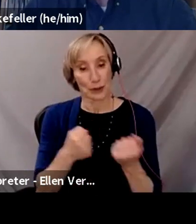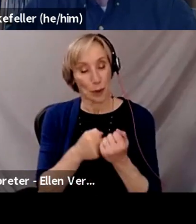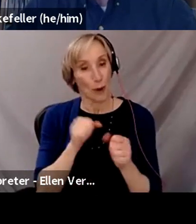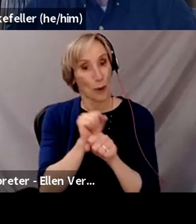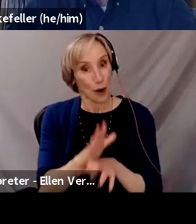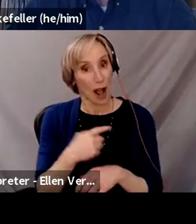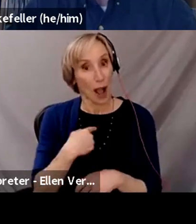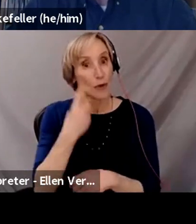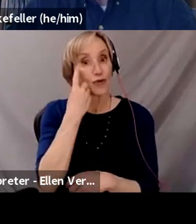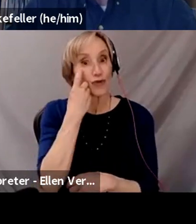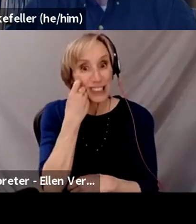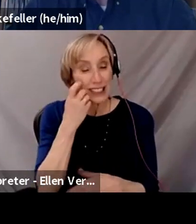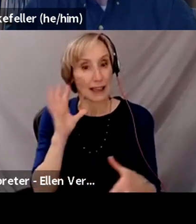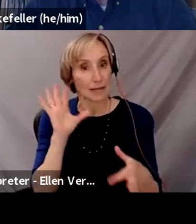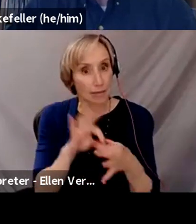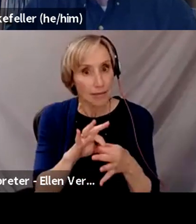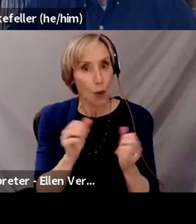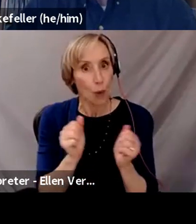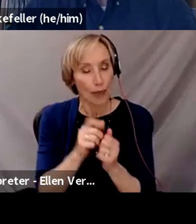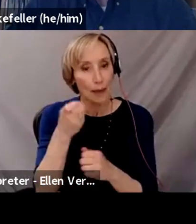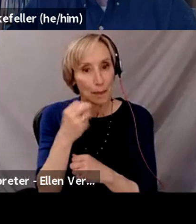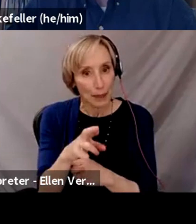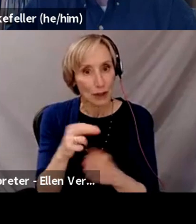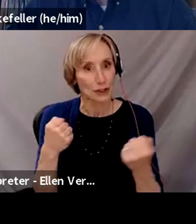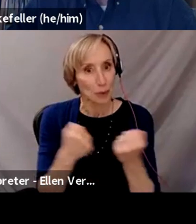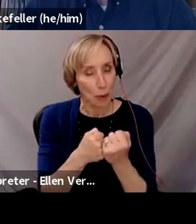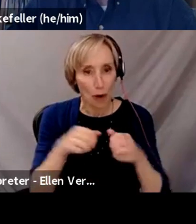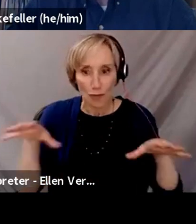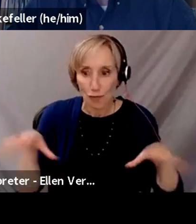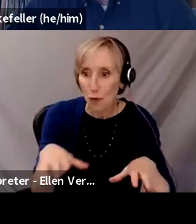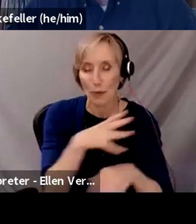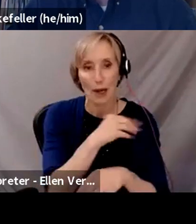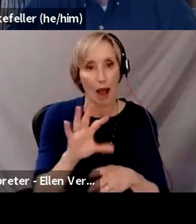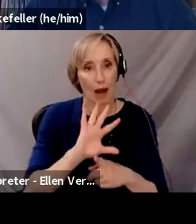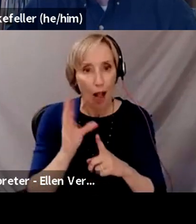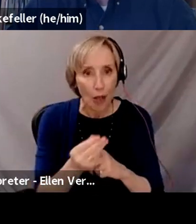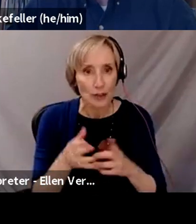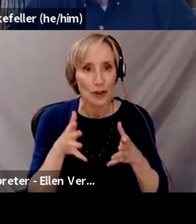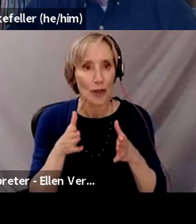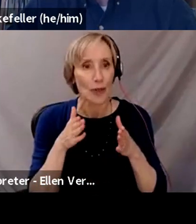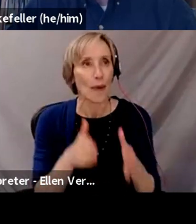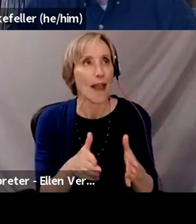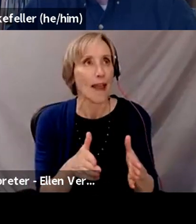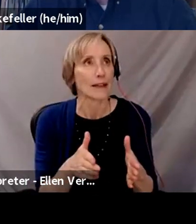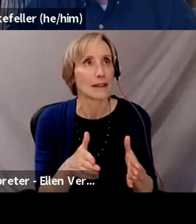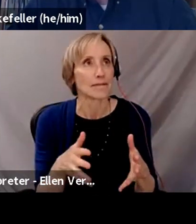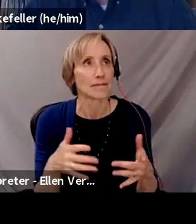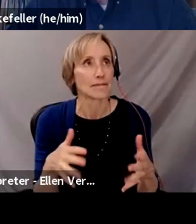the peer support movement and culture, and the way that